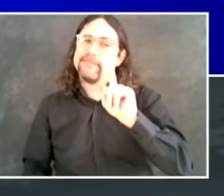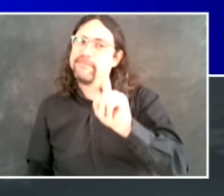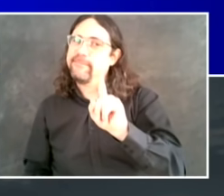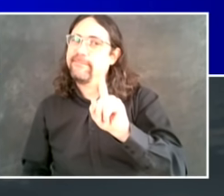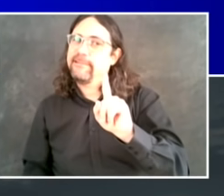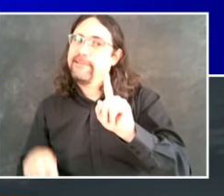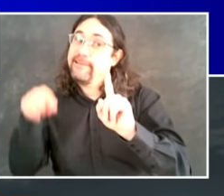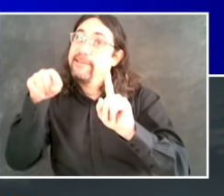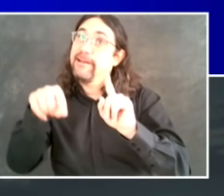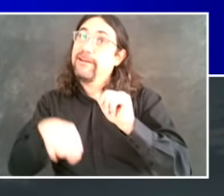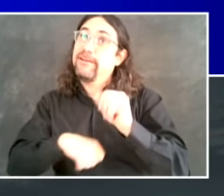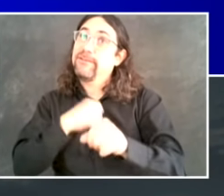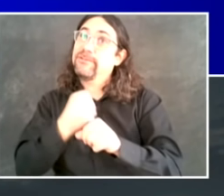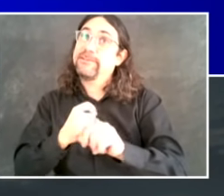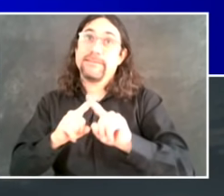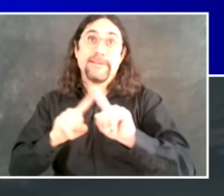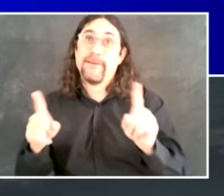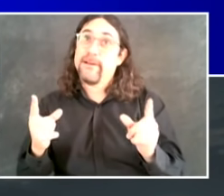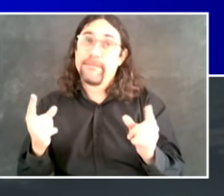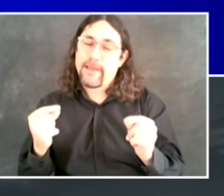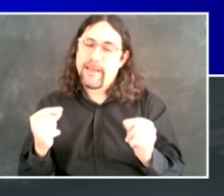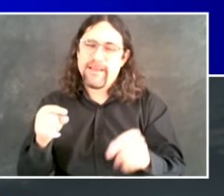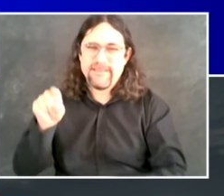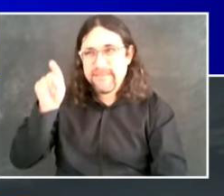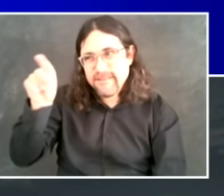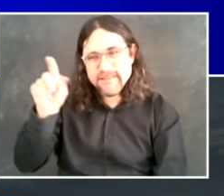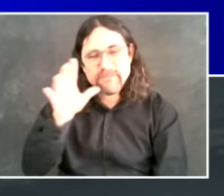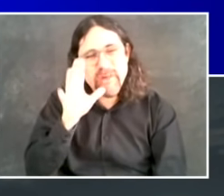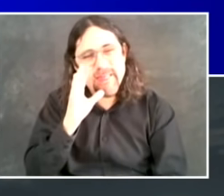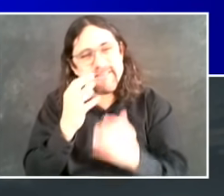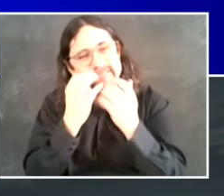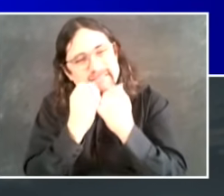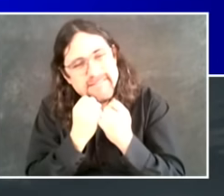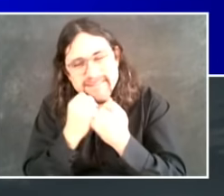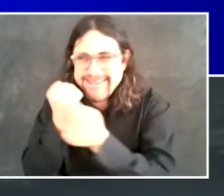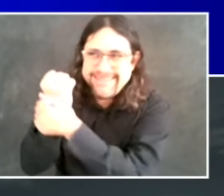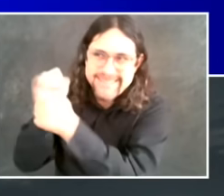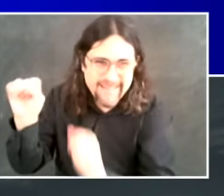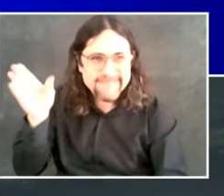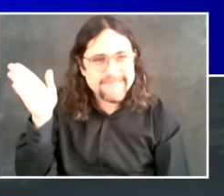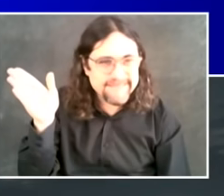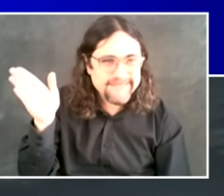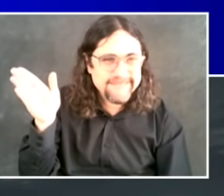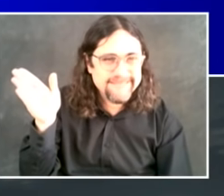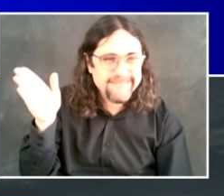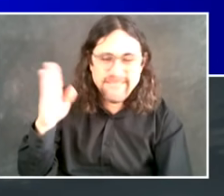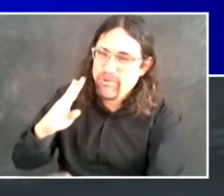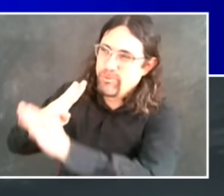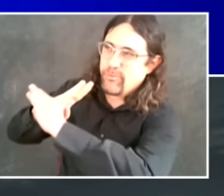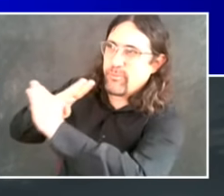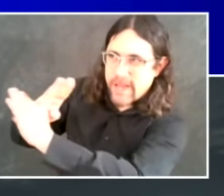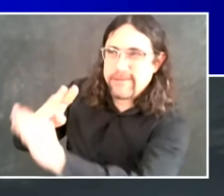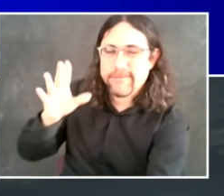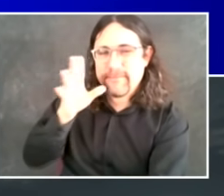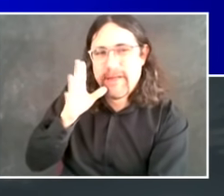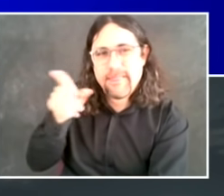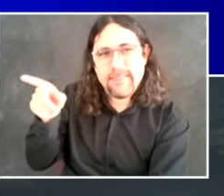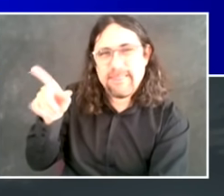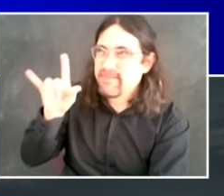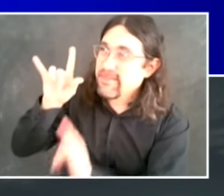particularly true if your mom happens to be older. We want to protect all the moms of New York